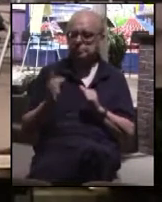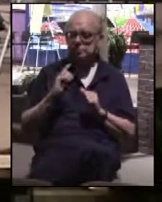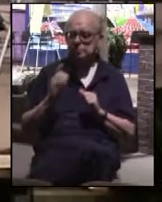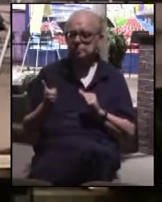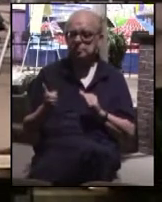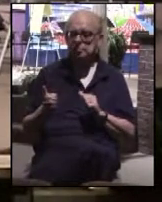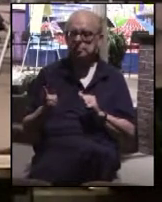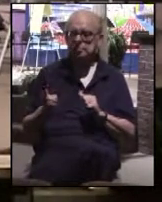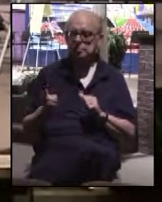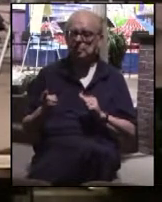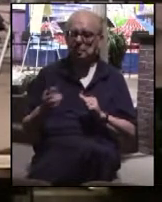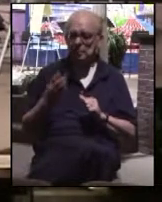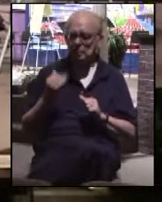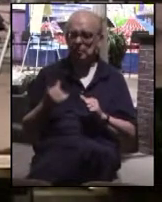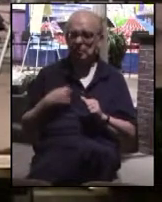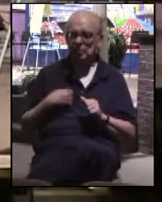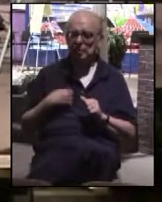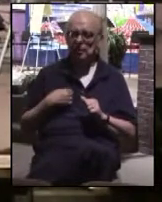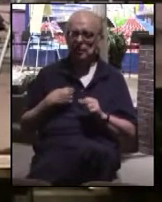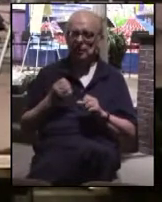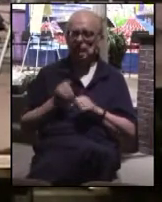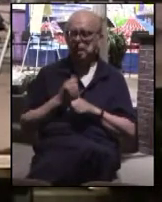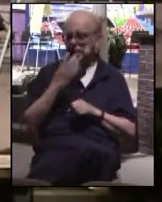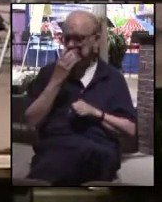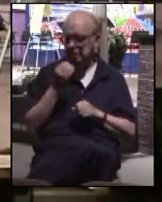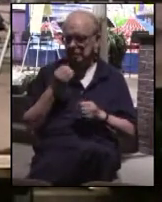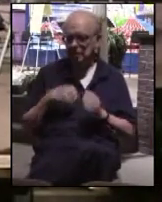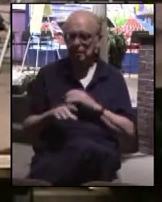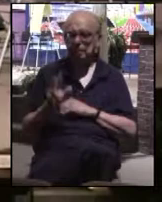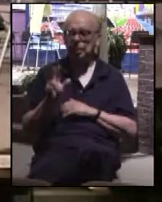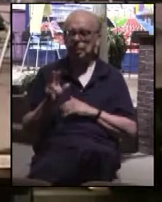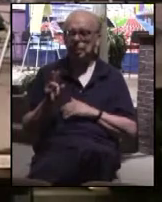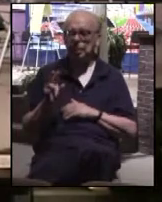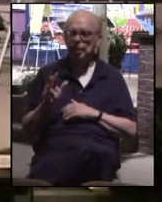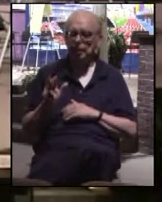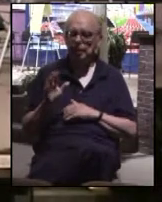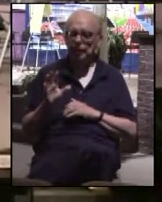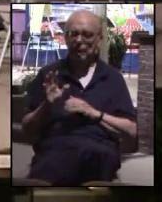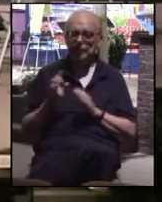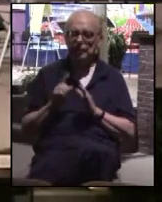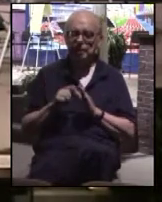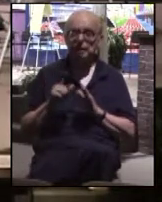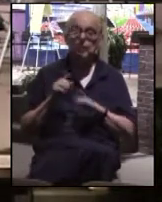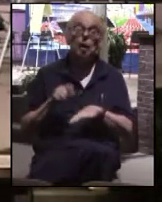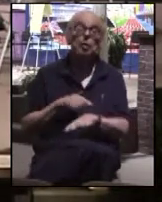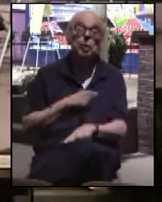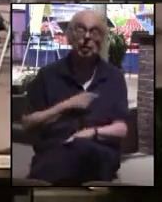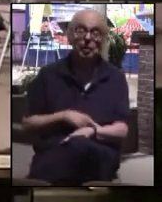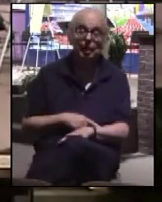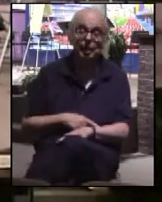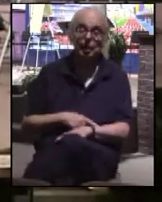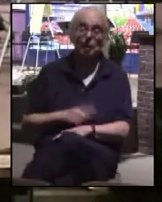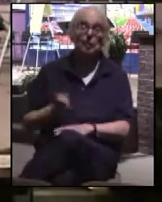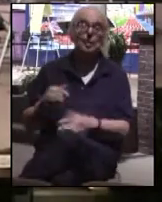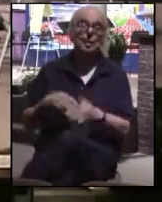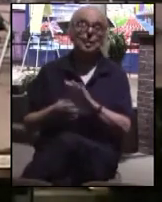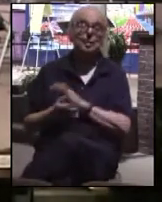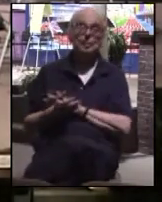because because i could get sleep in 35 minutes longer in the morning